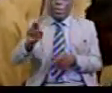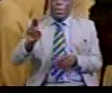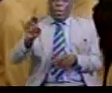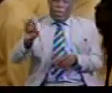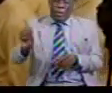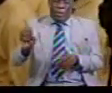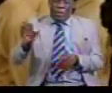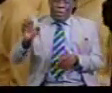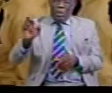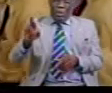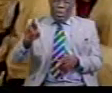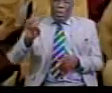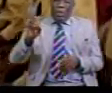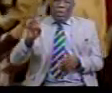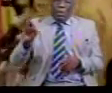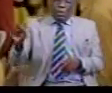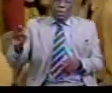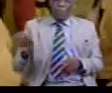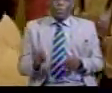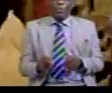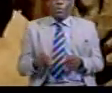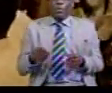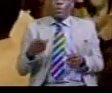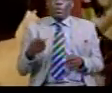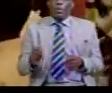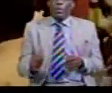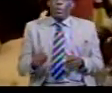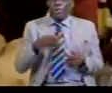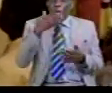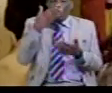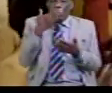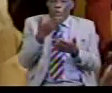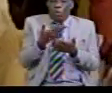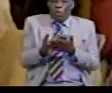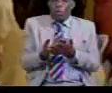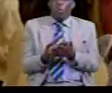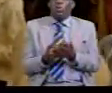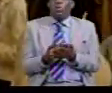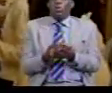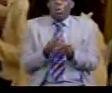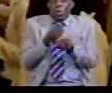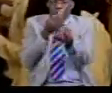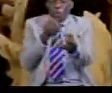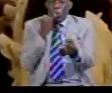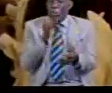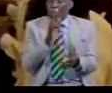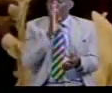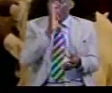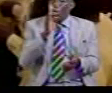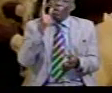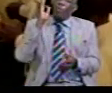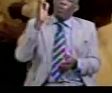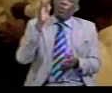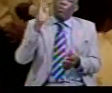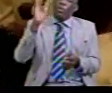prêchée au monde entier. The good news is being preached to the whole world. C'est pourquoi nous devons prier. That is why we are going to